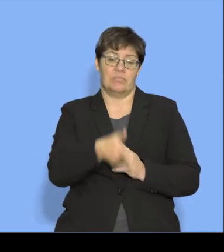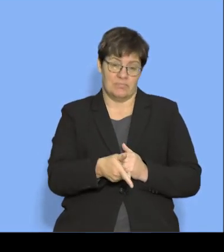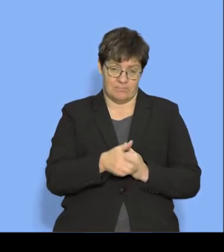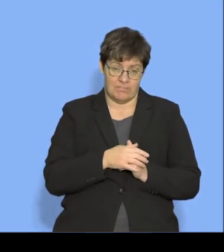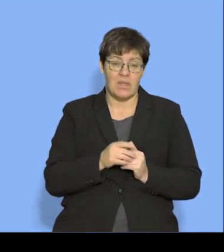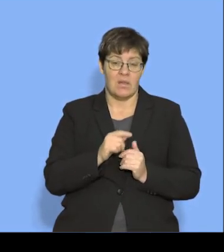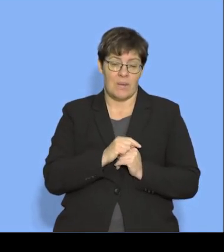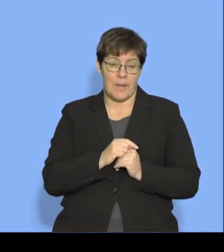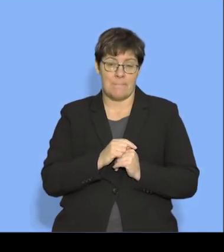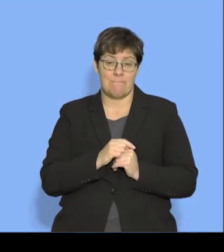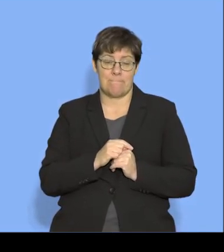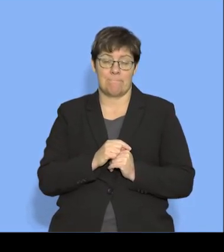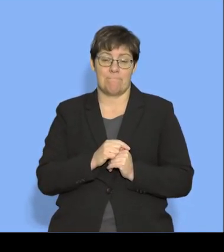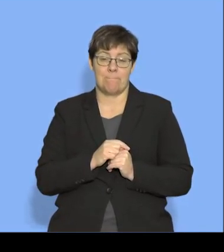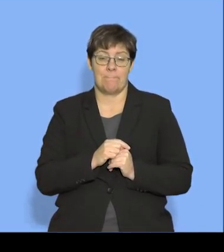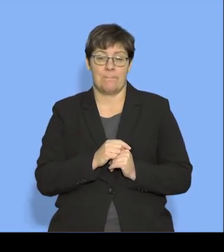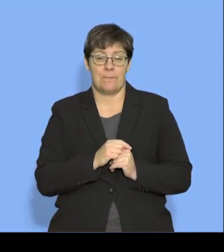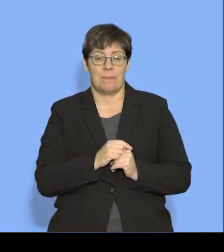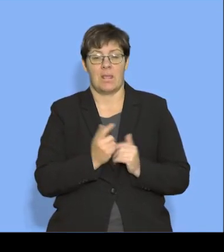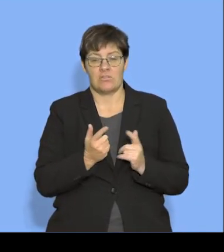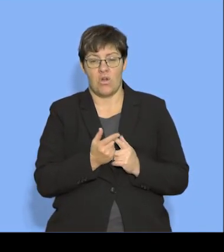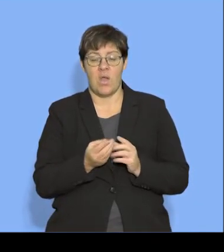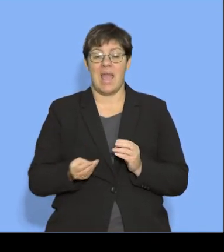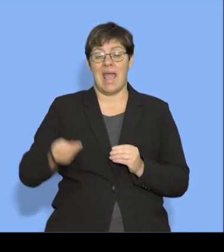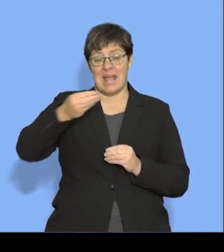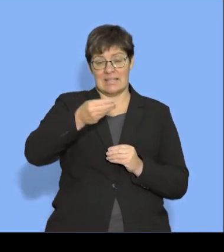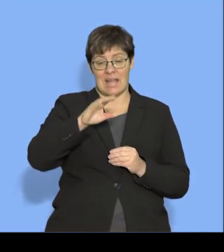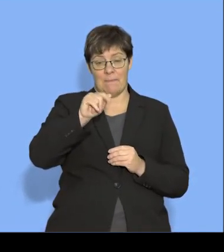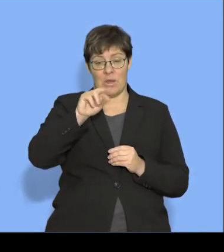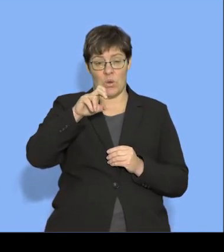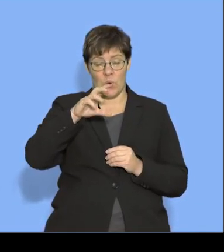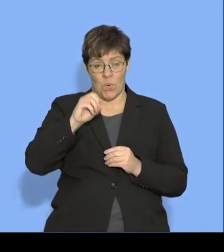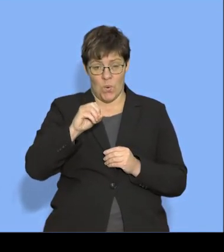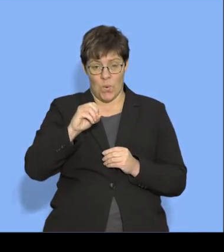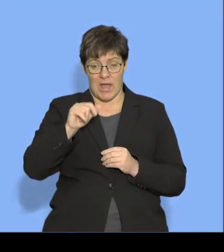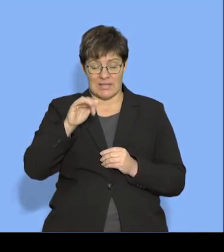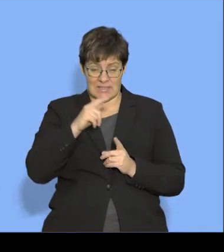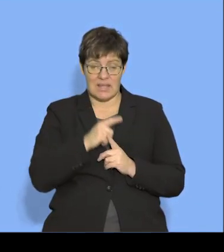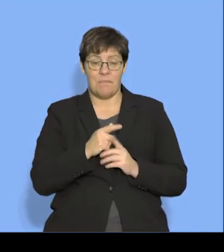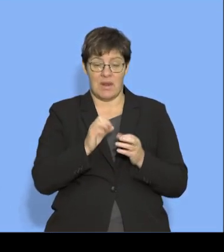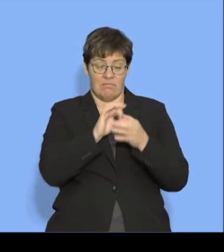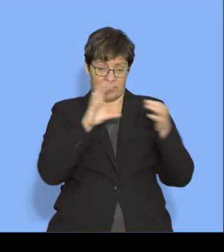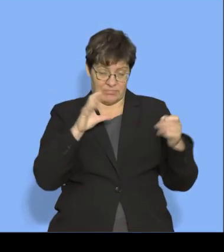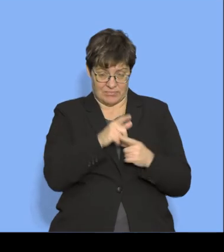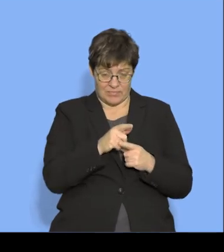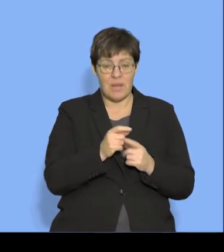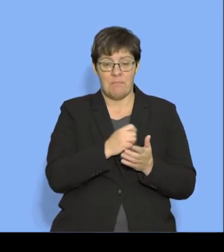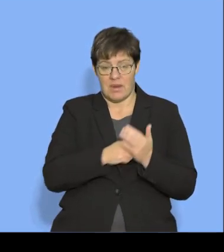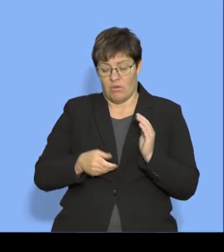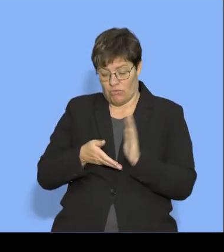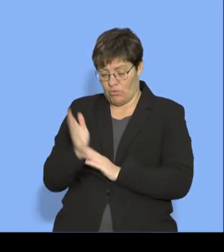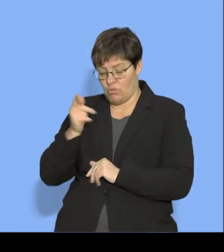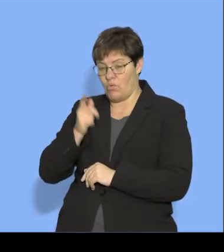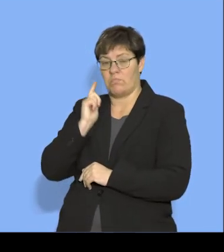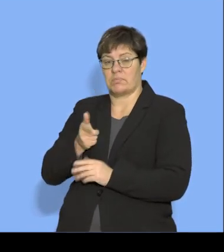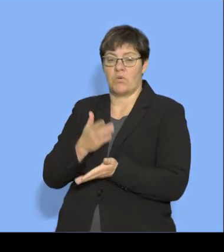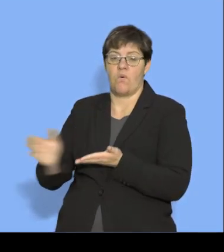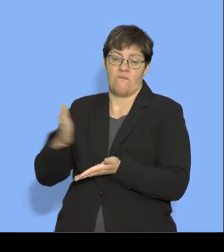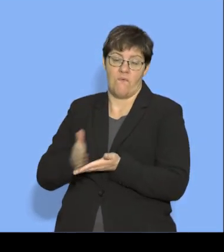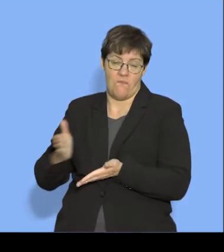through urea as we urinate that. So excess amino acids are deaminated and then released as